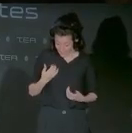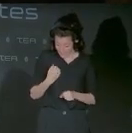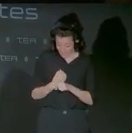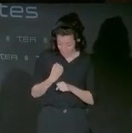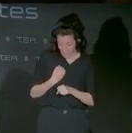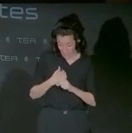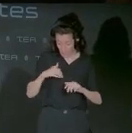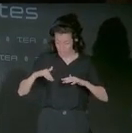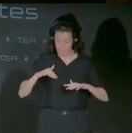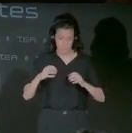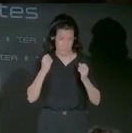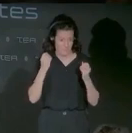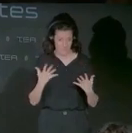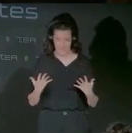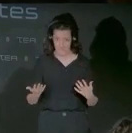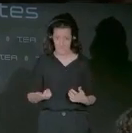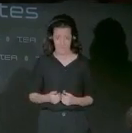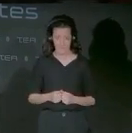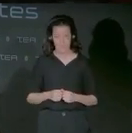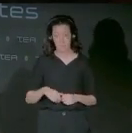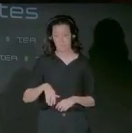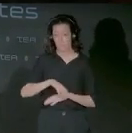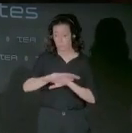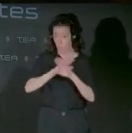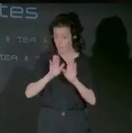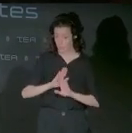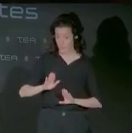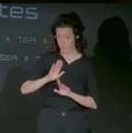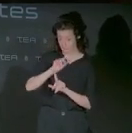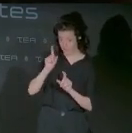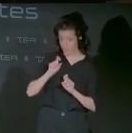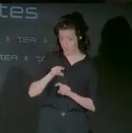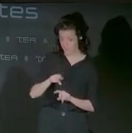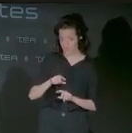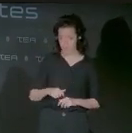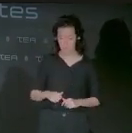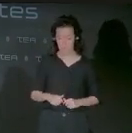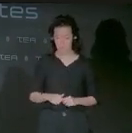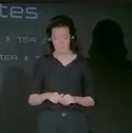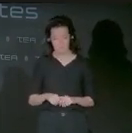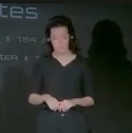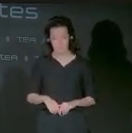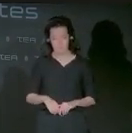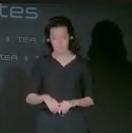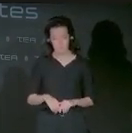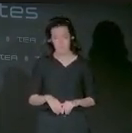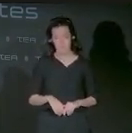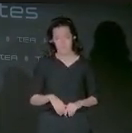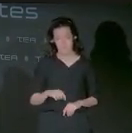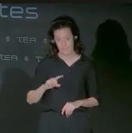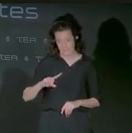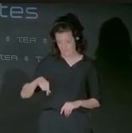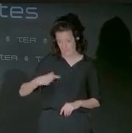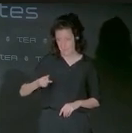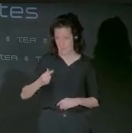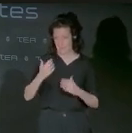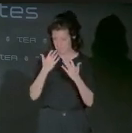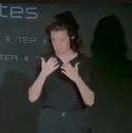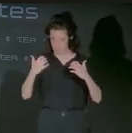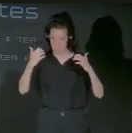Let me ask you one last question before just giving the opportunity to the audience to interrogate you a little bit